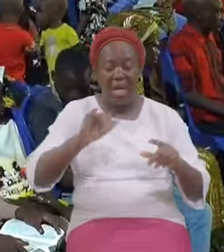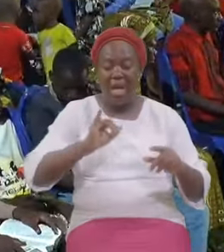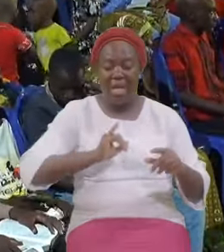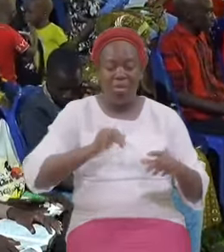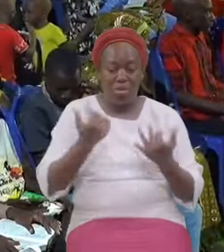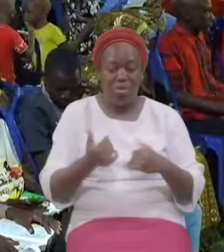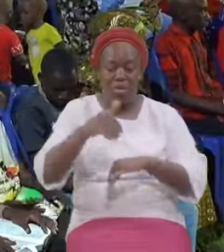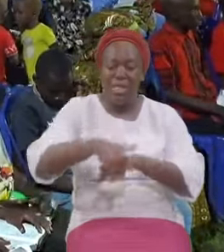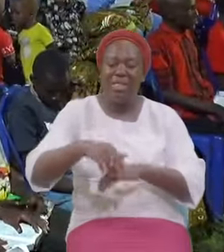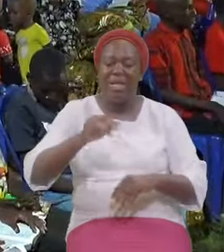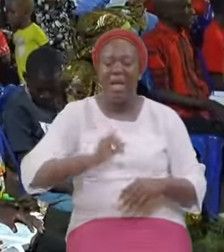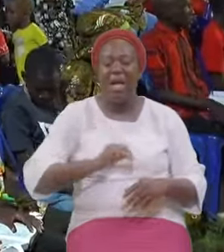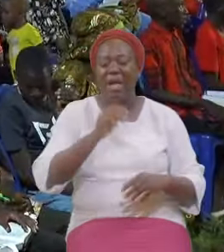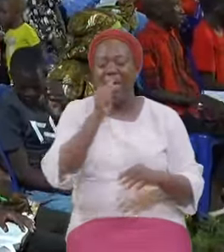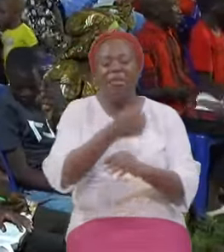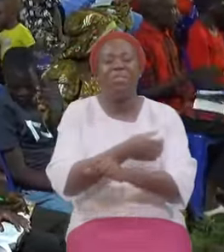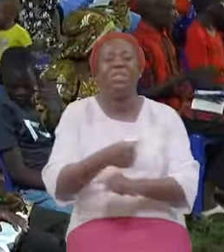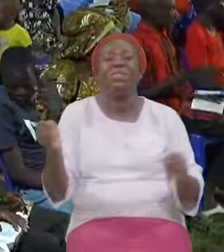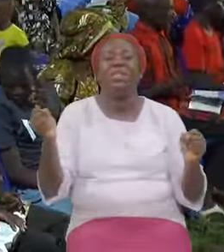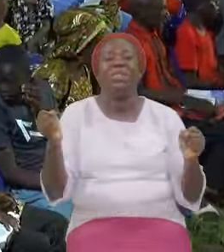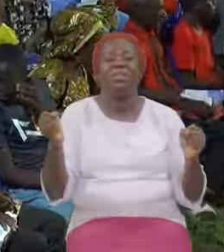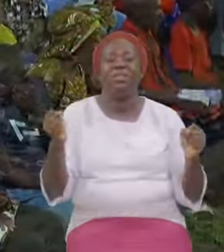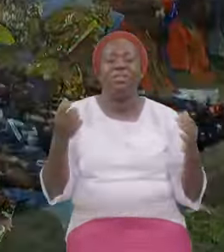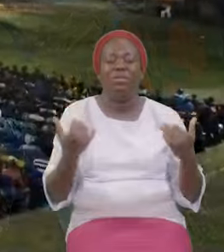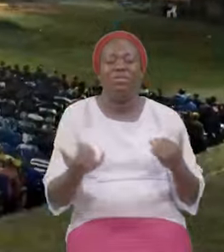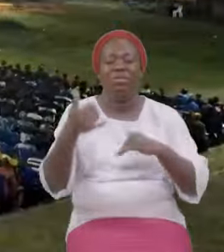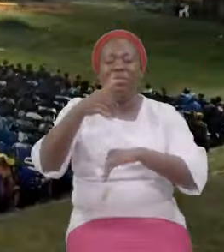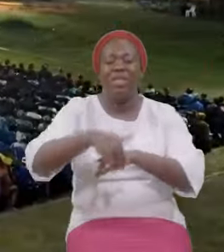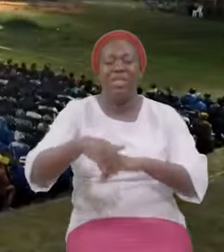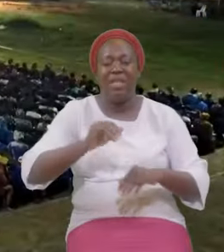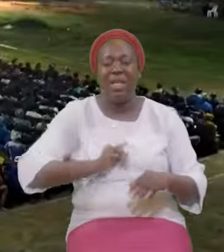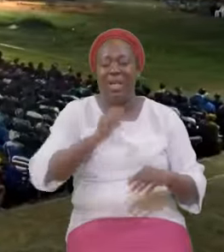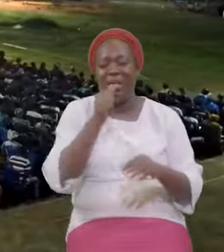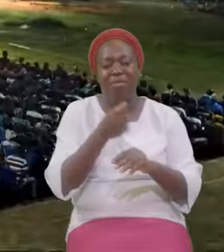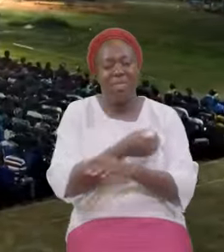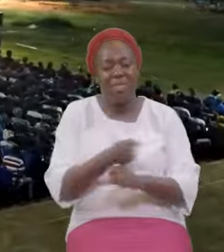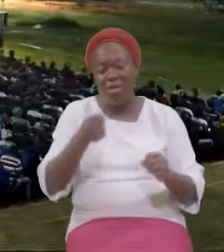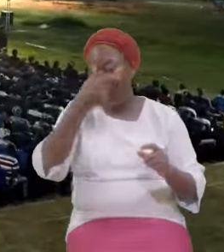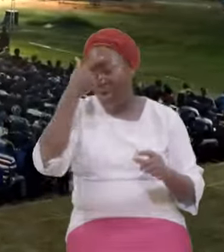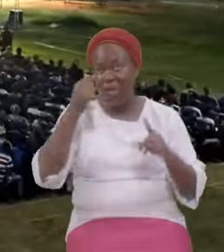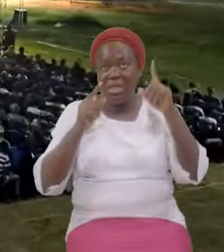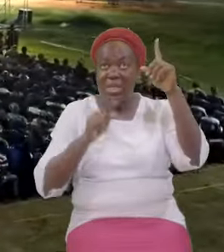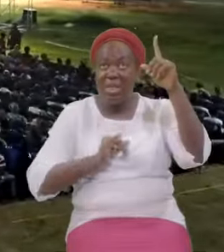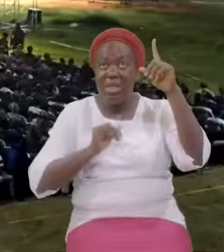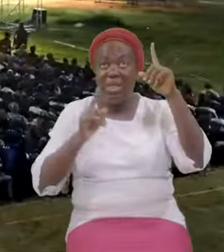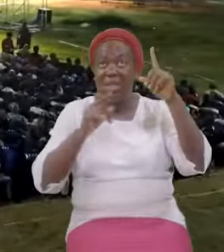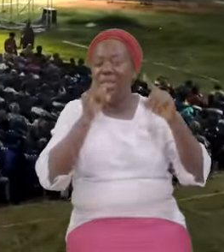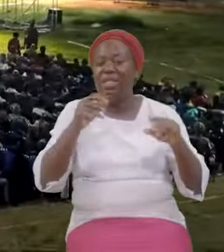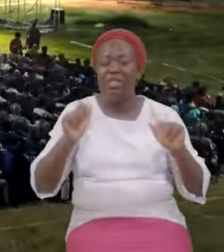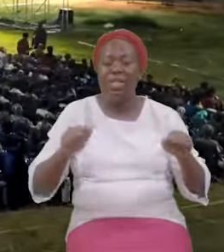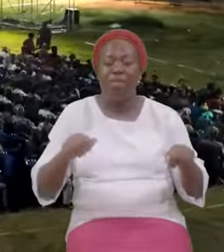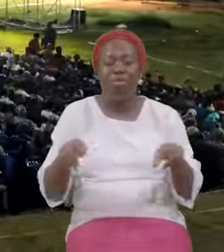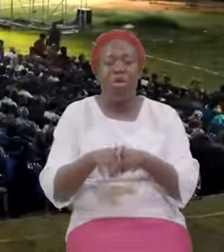Tonight, I am saved. Because he is able also to